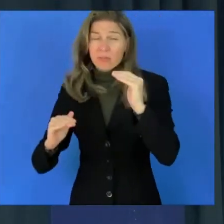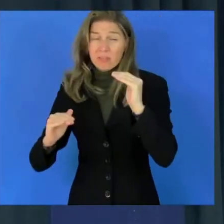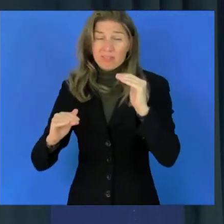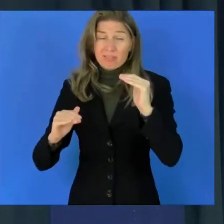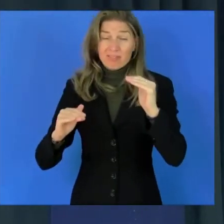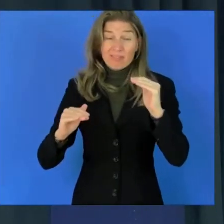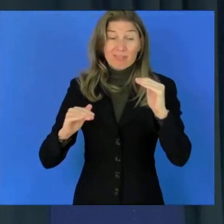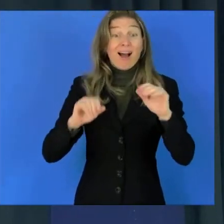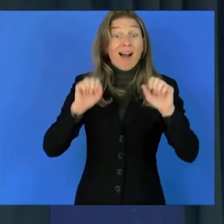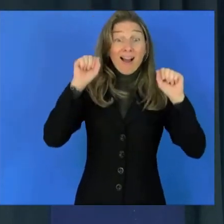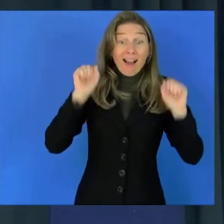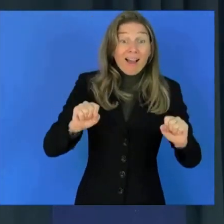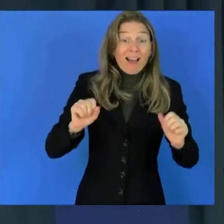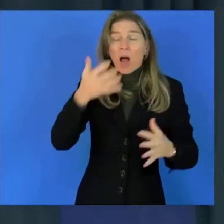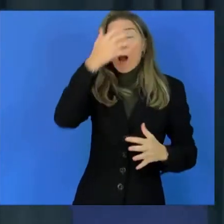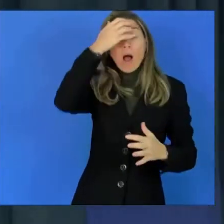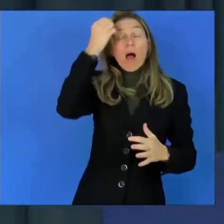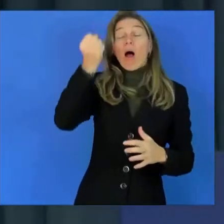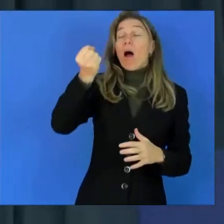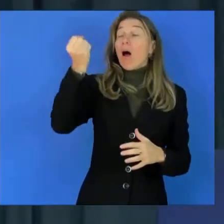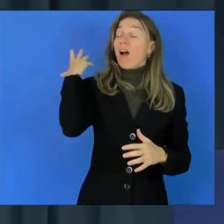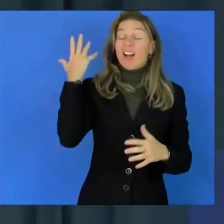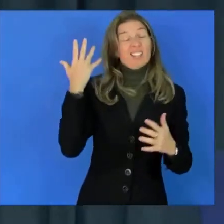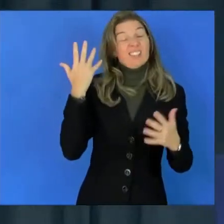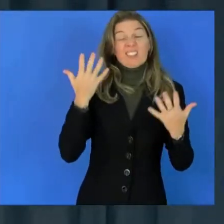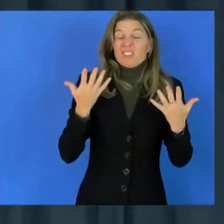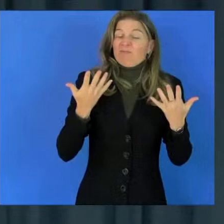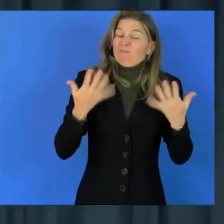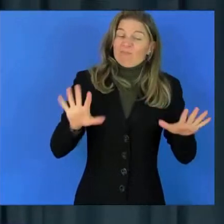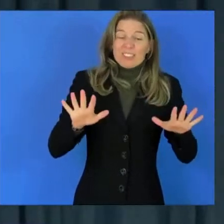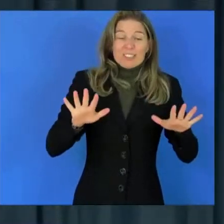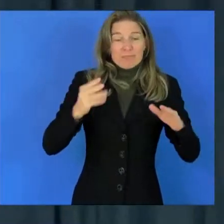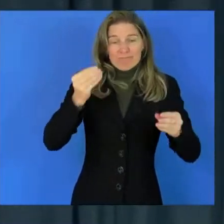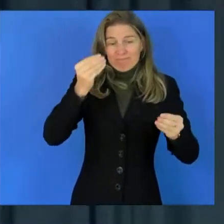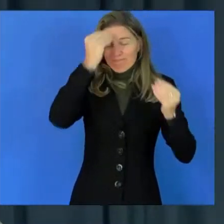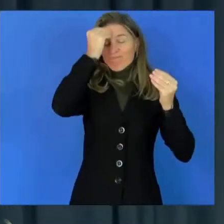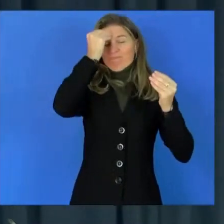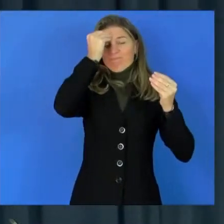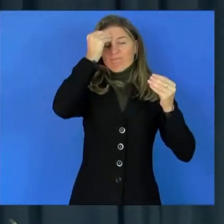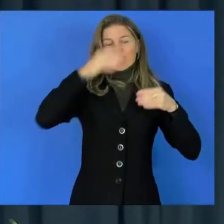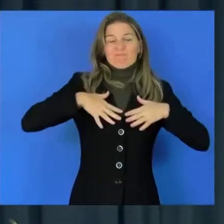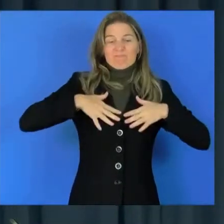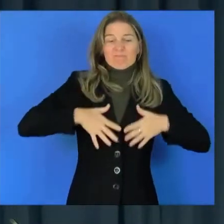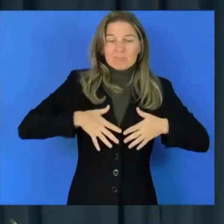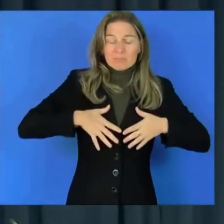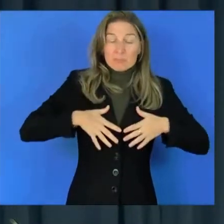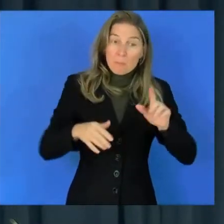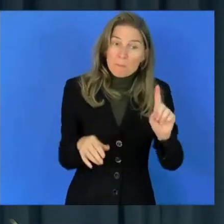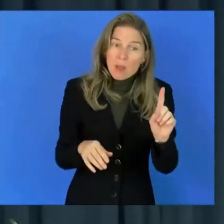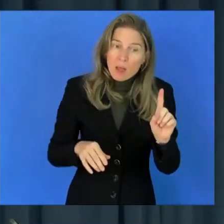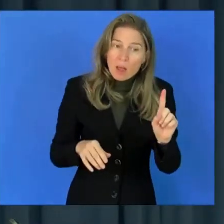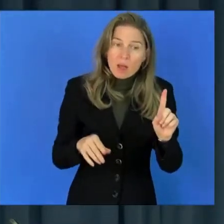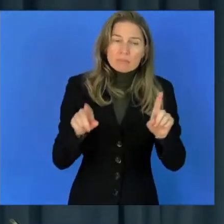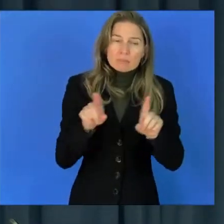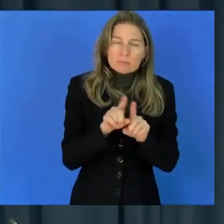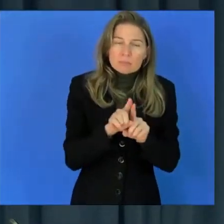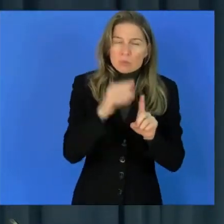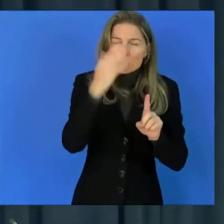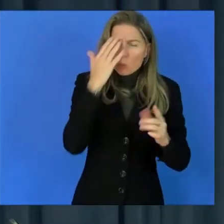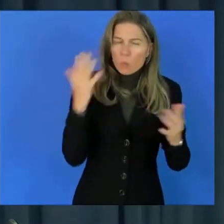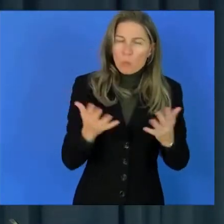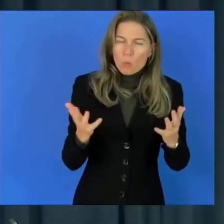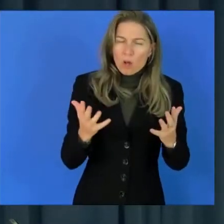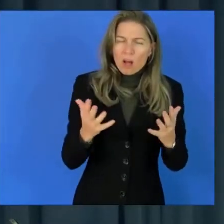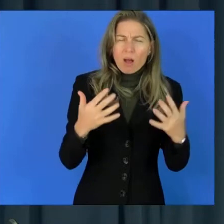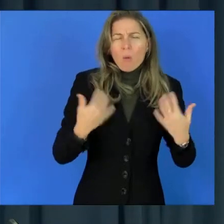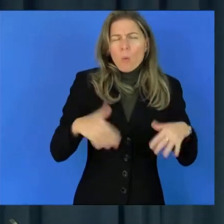Our yearning for connection. We have learned that we are connected every which way. That